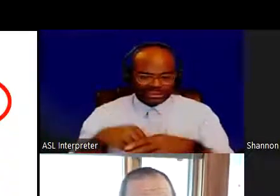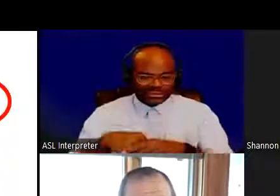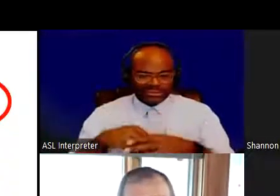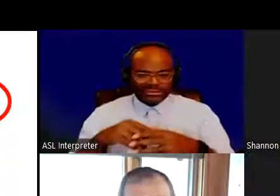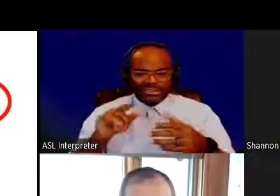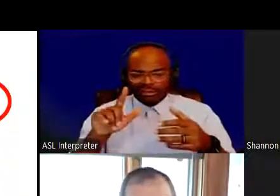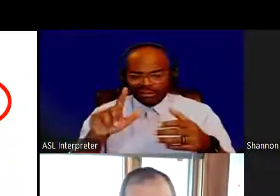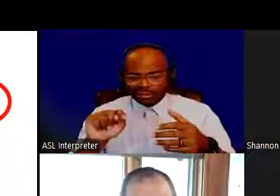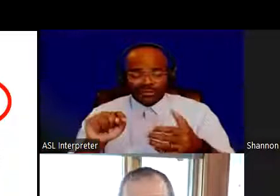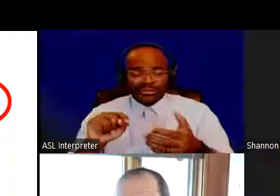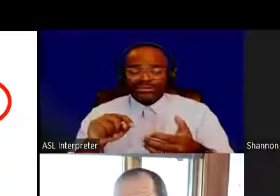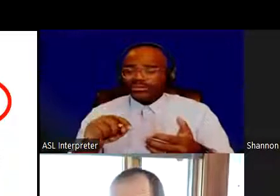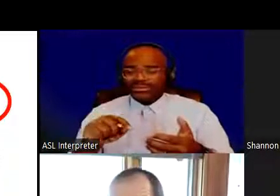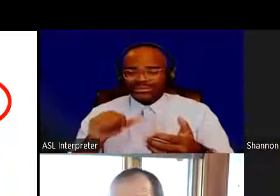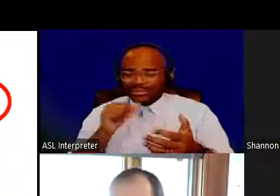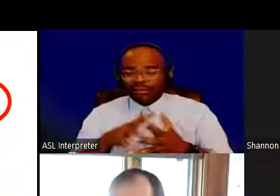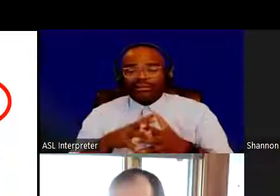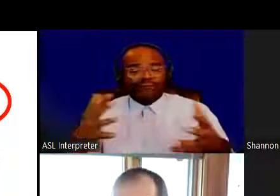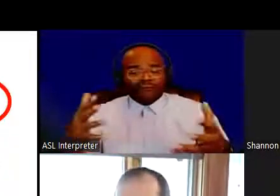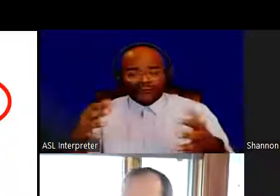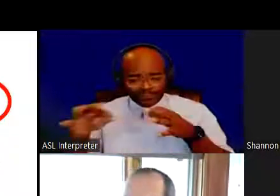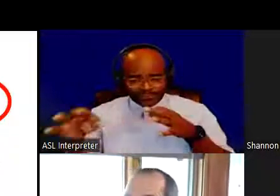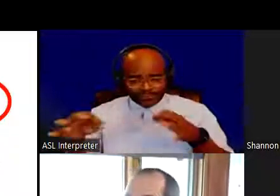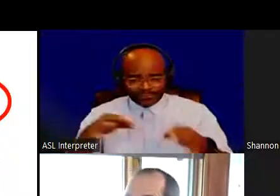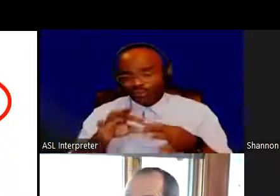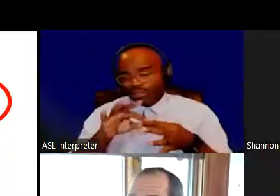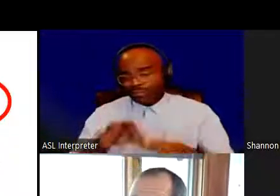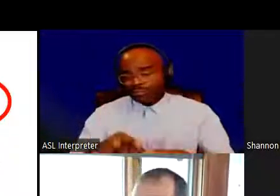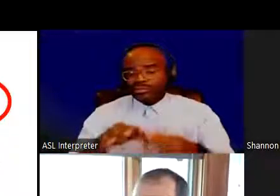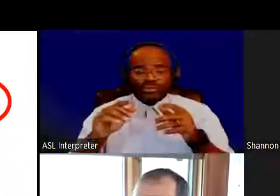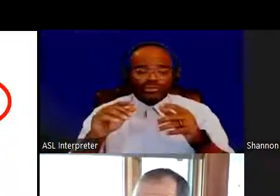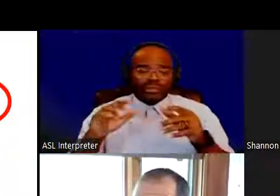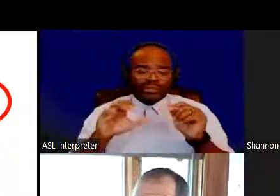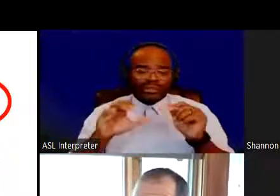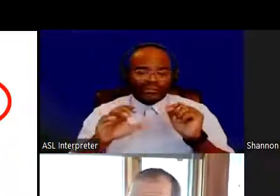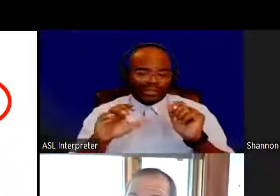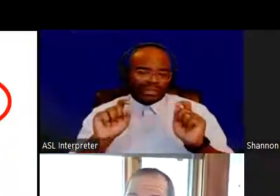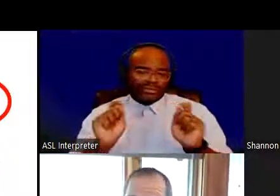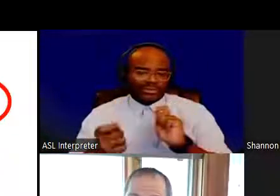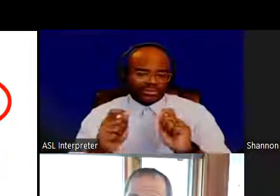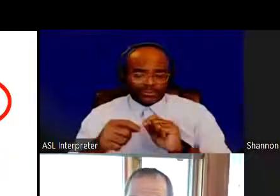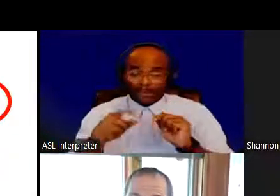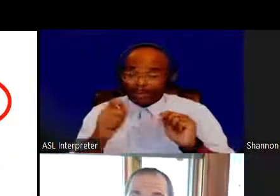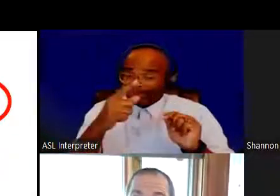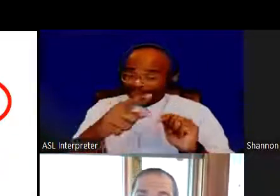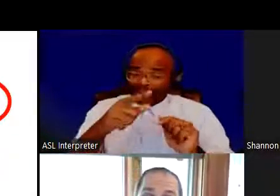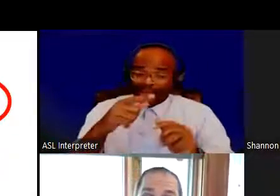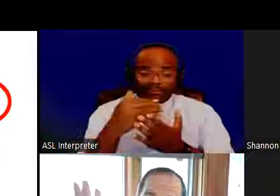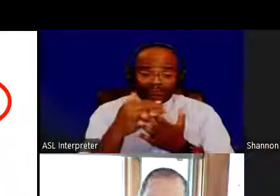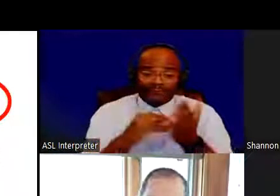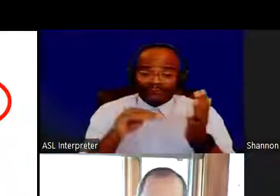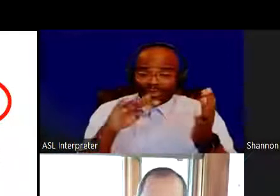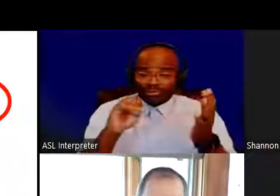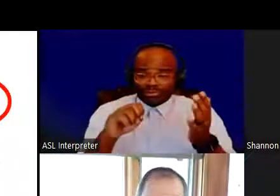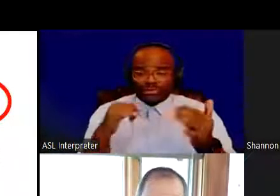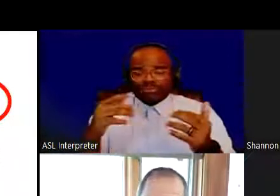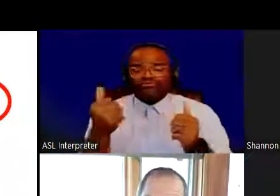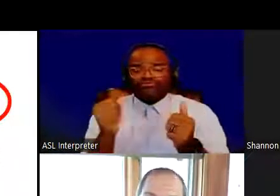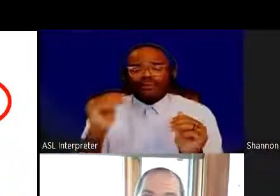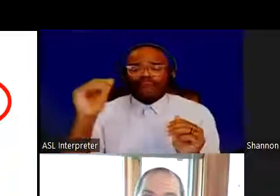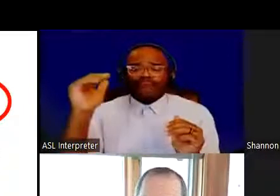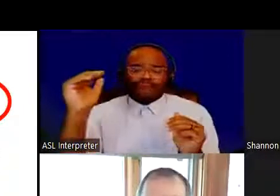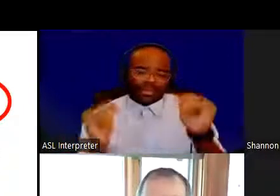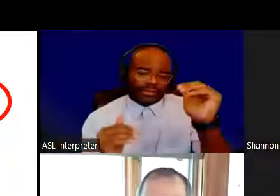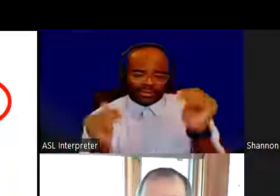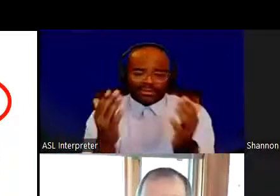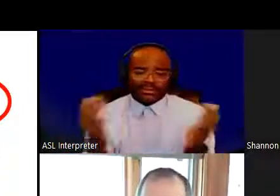Widely underrepresented when it comes to climate adaptation. So this adaptation menu is a chance to rebalance things